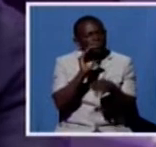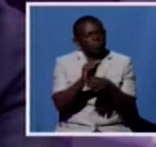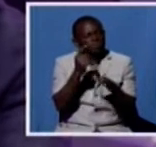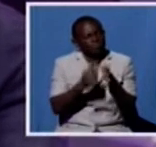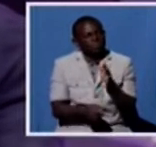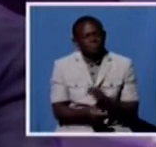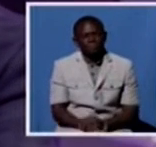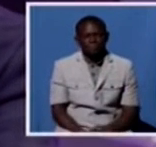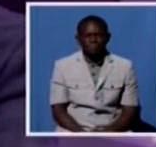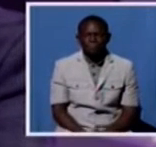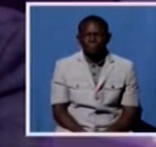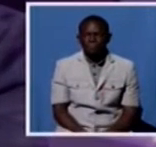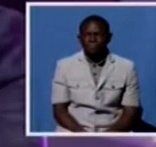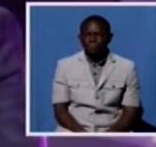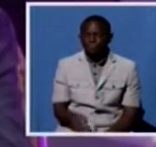essentially